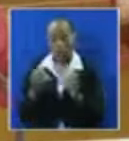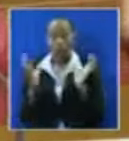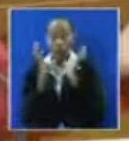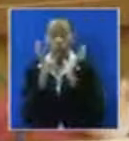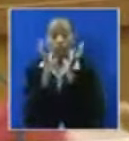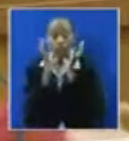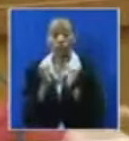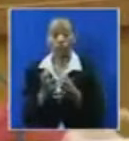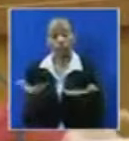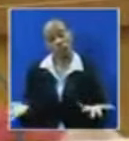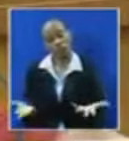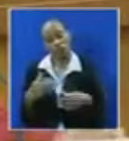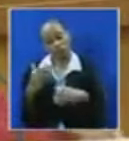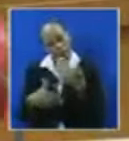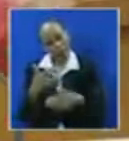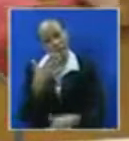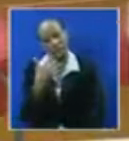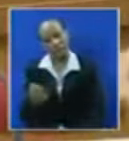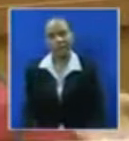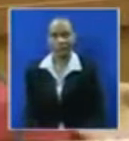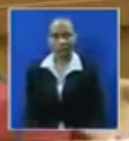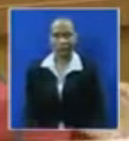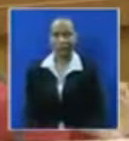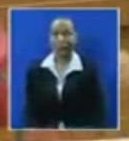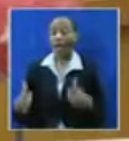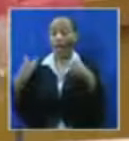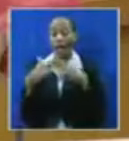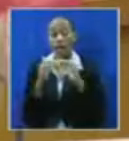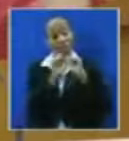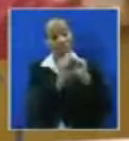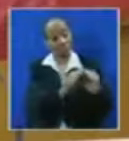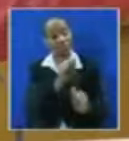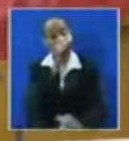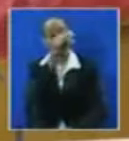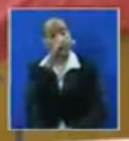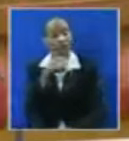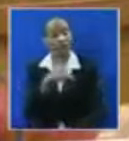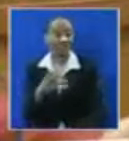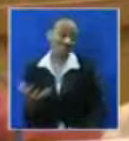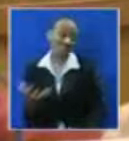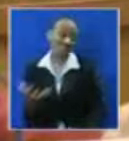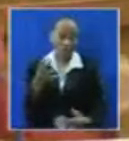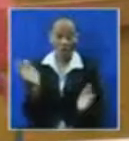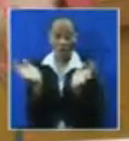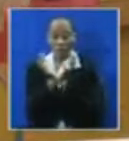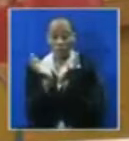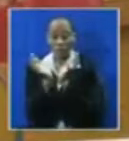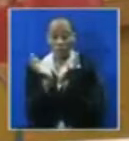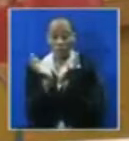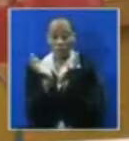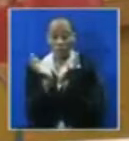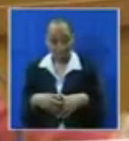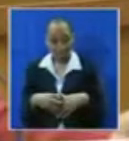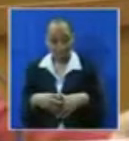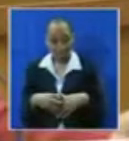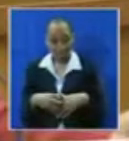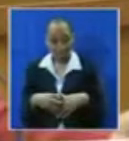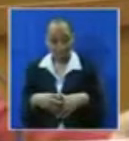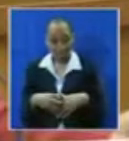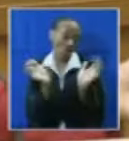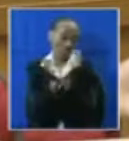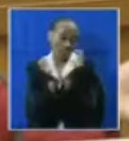is your own house as a ruling party. If you want to collapse your own house, it's your own house. You